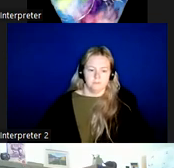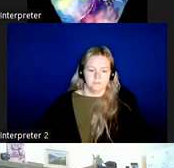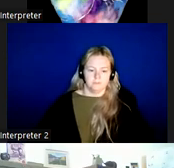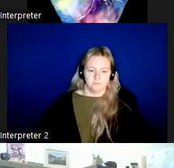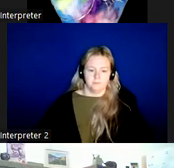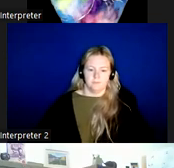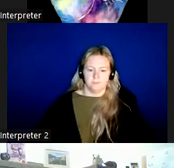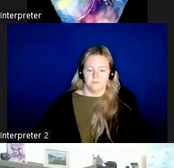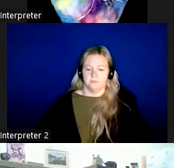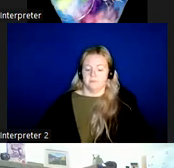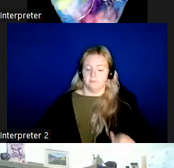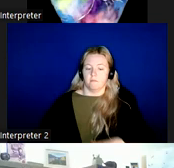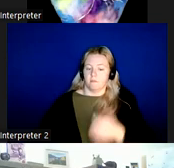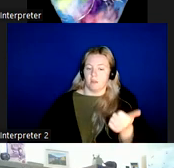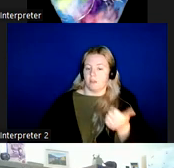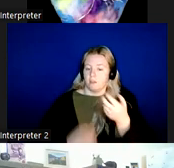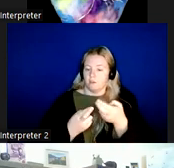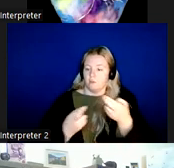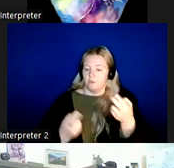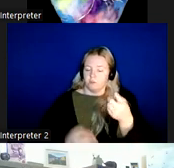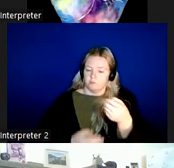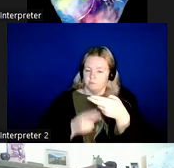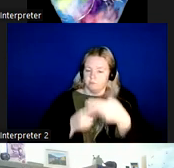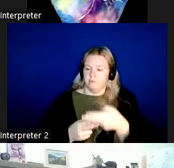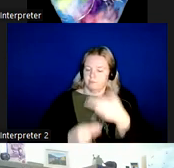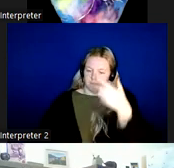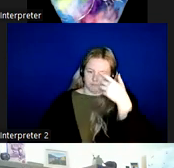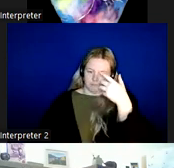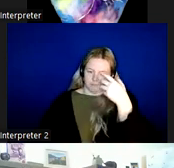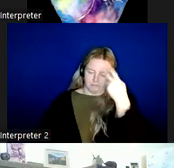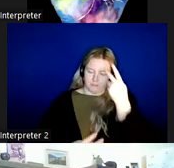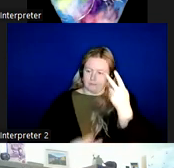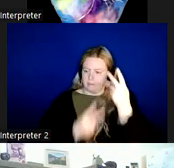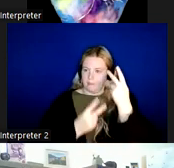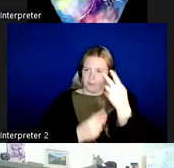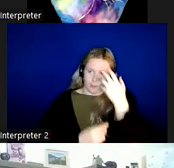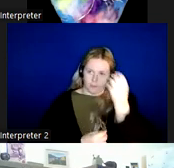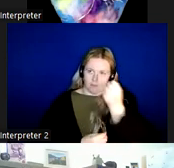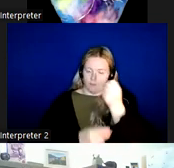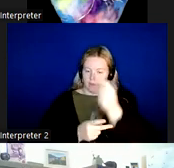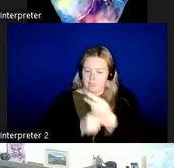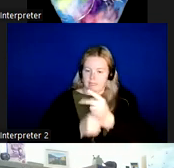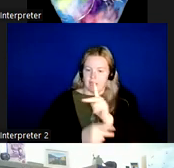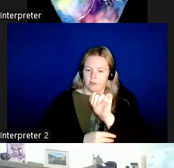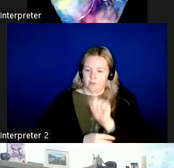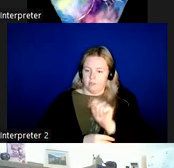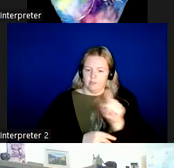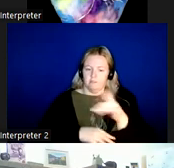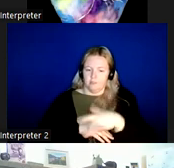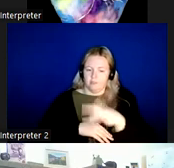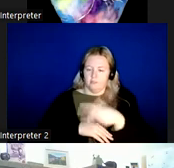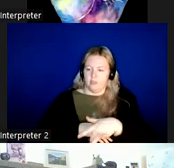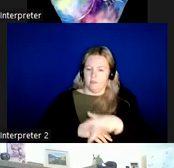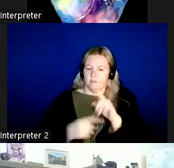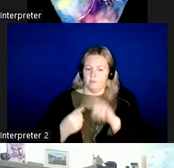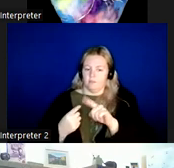Another great resource we have is our Memory Care Kits. These are available at AC Hunter as well as Steenville here